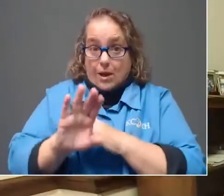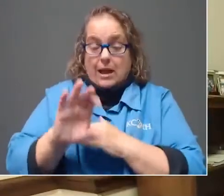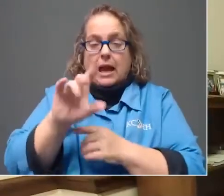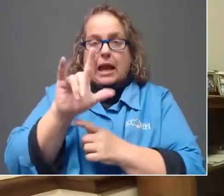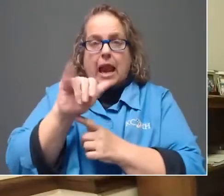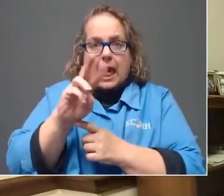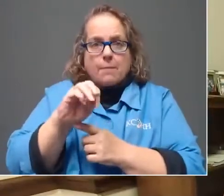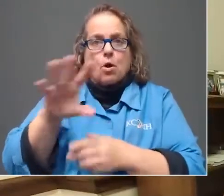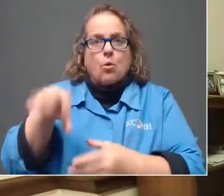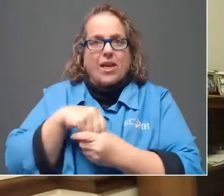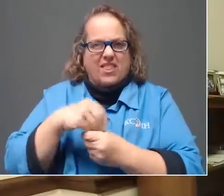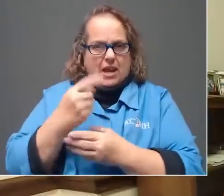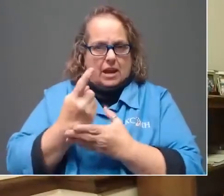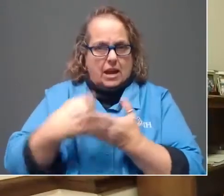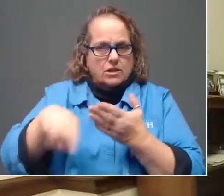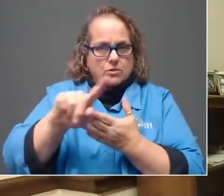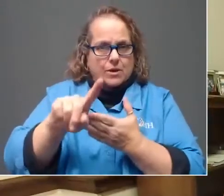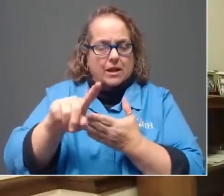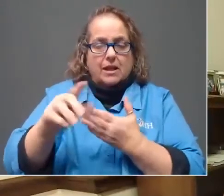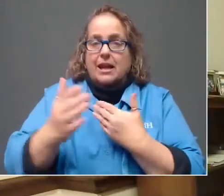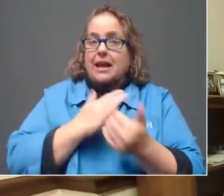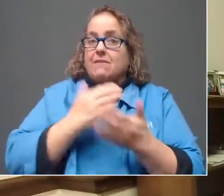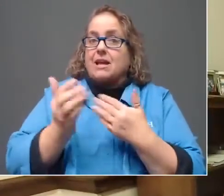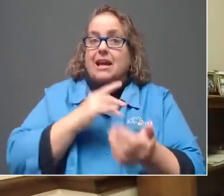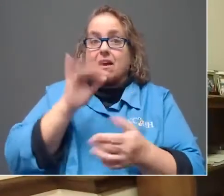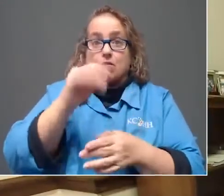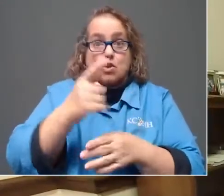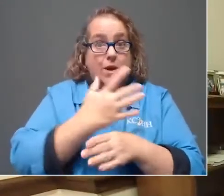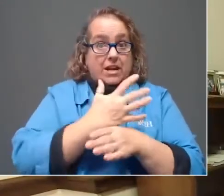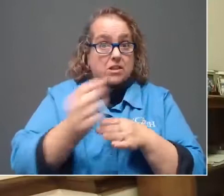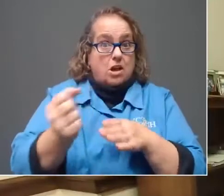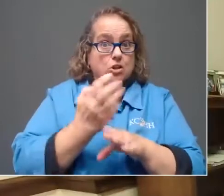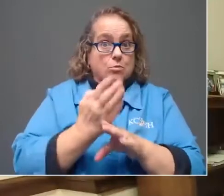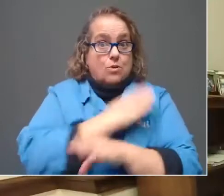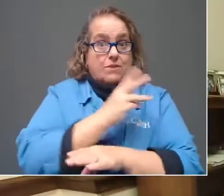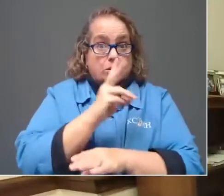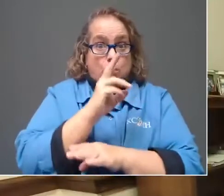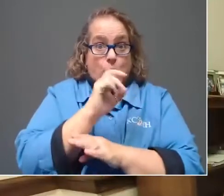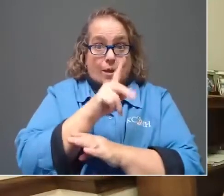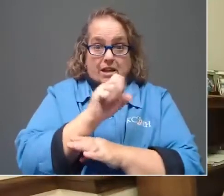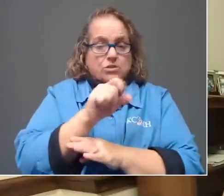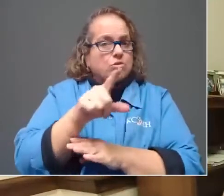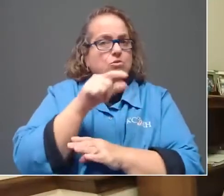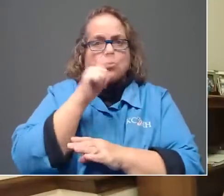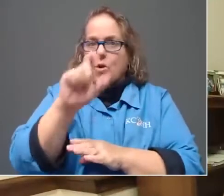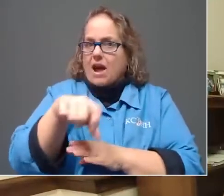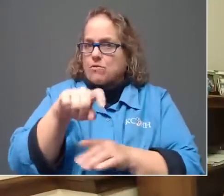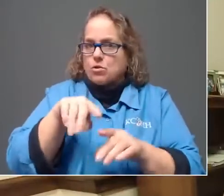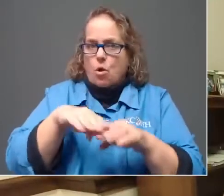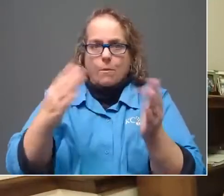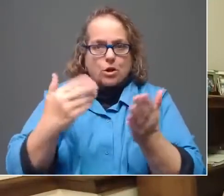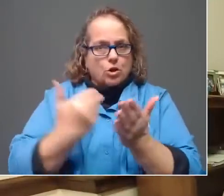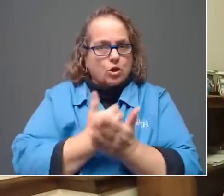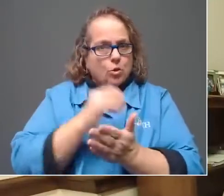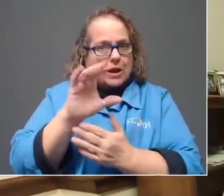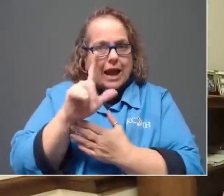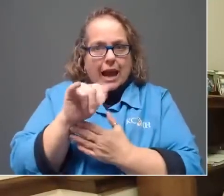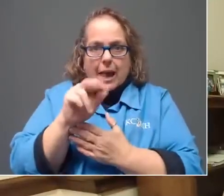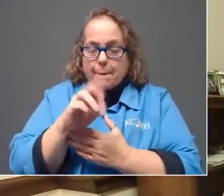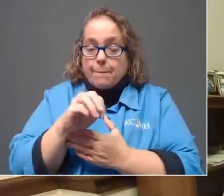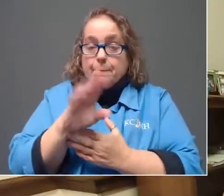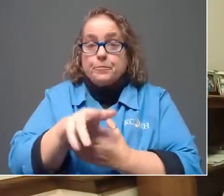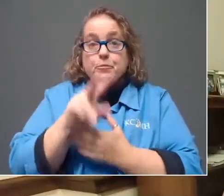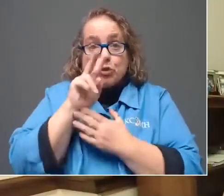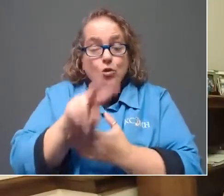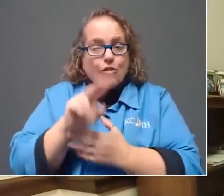week. Even if you had exhausted your previous weeks, you should not have to open a new claim. Again, look for any more